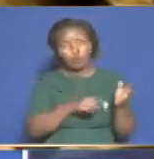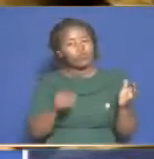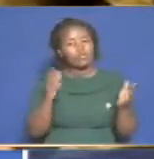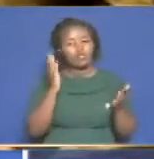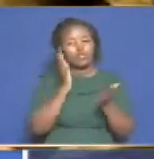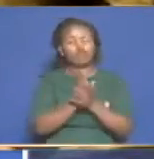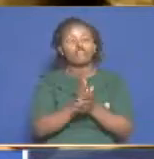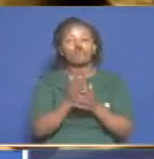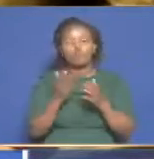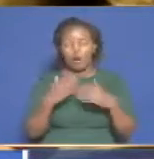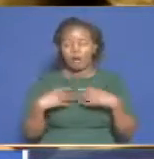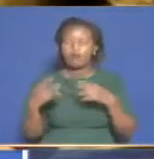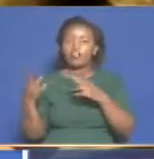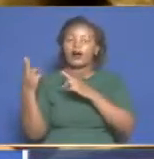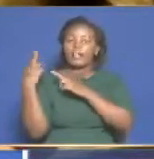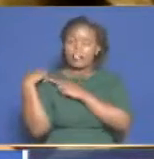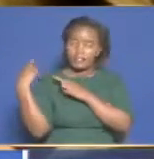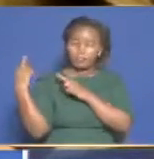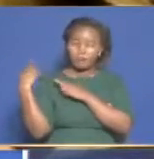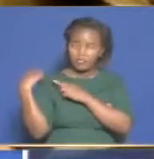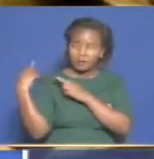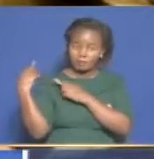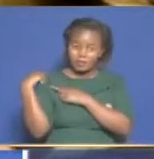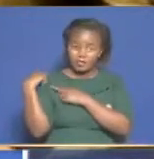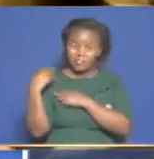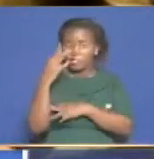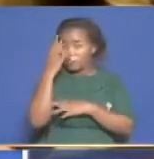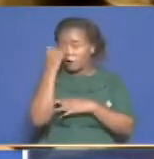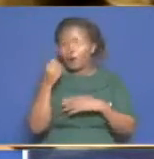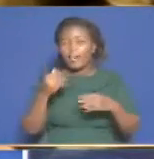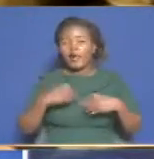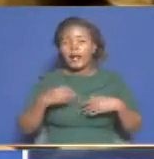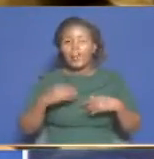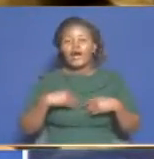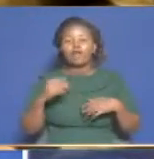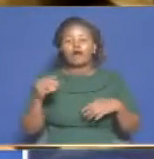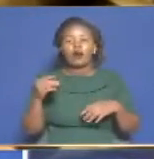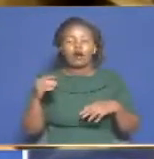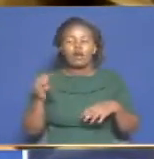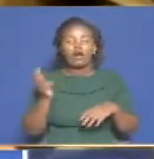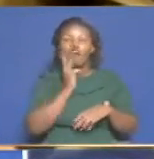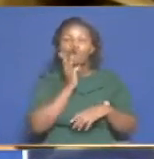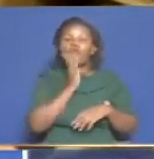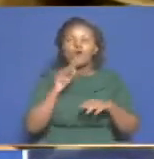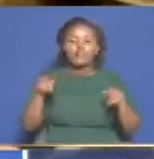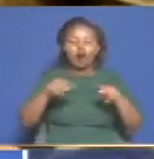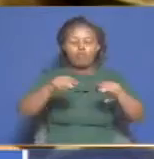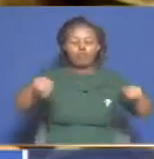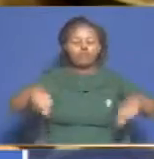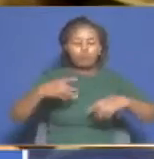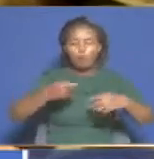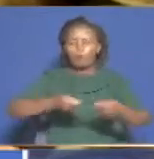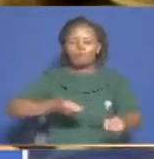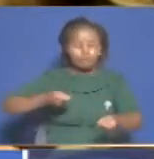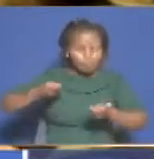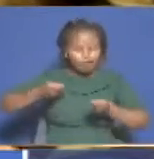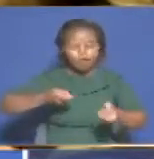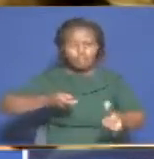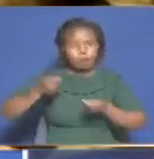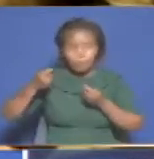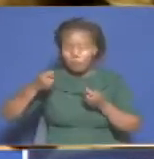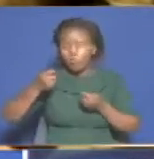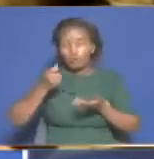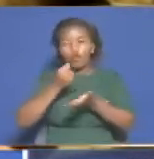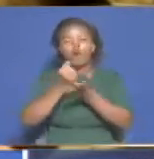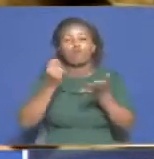a corporate social responsibility whereby there is a borehole which has been sunk to help this community so that they